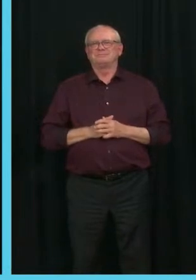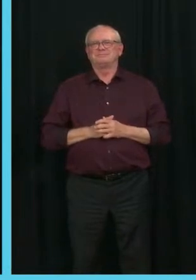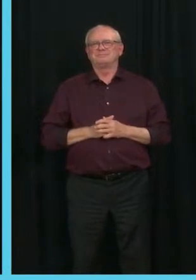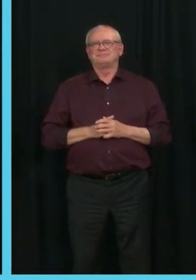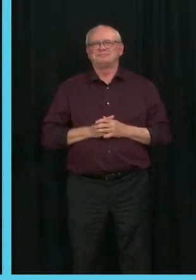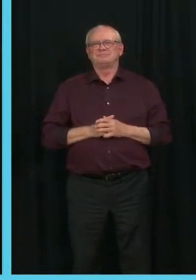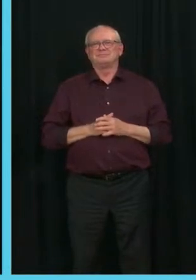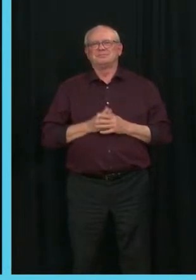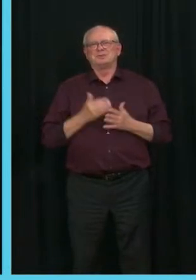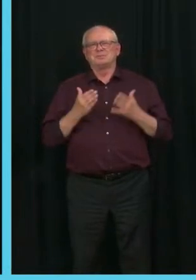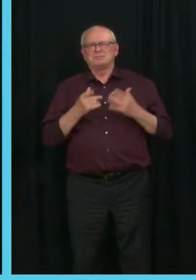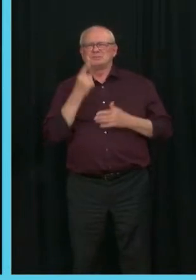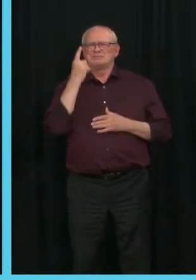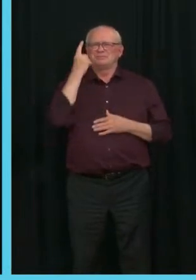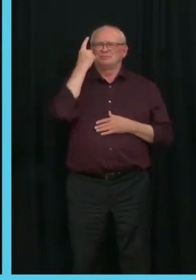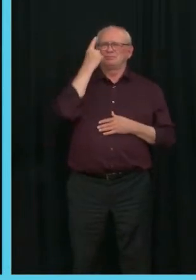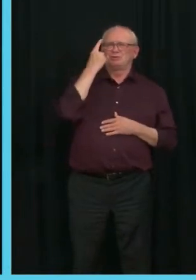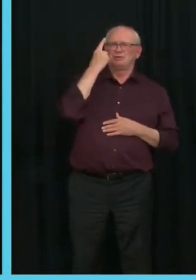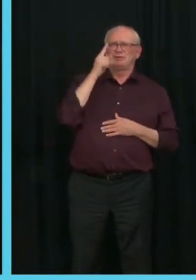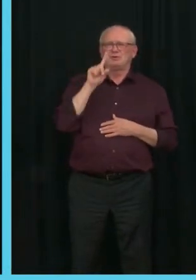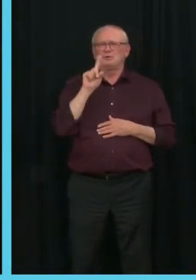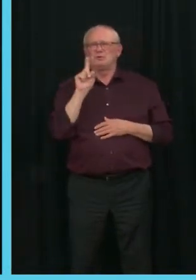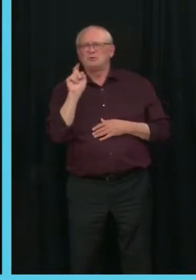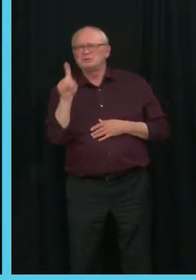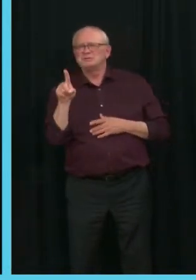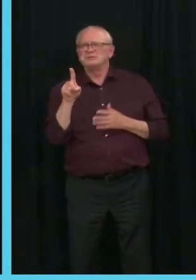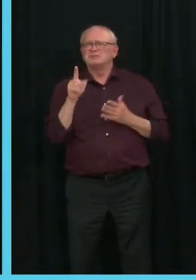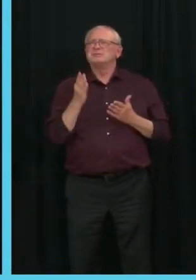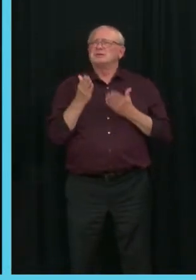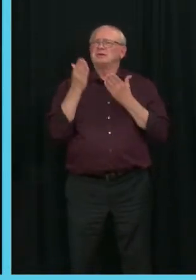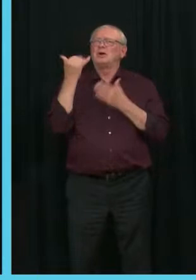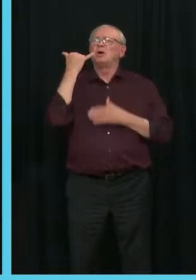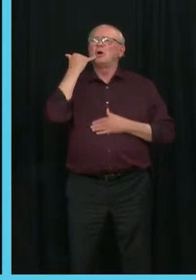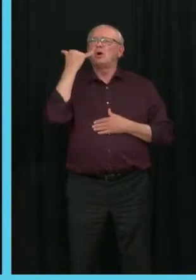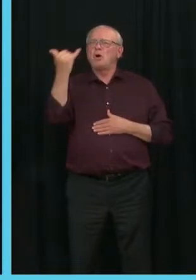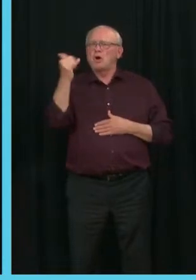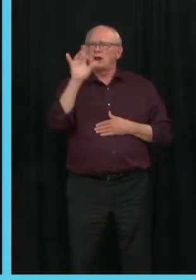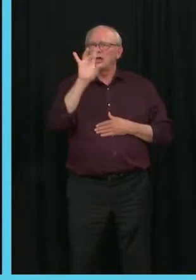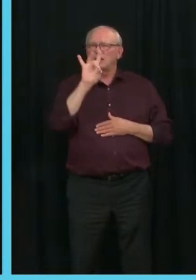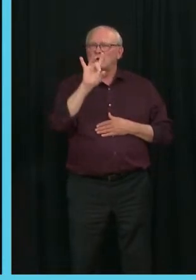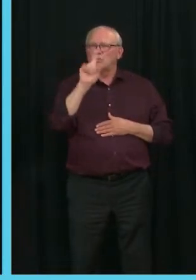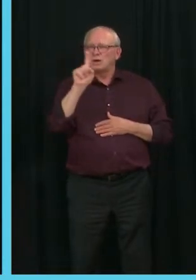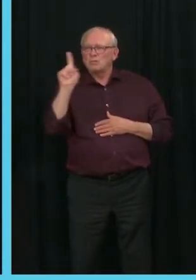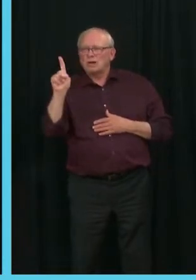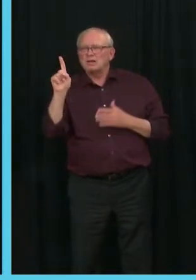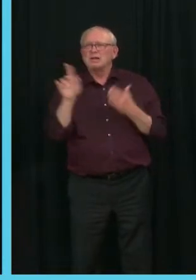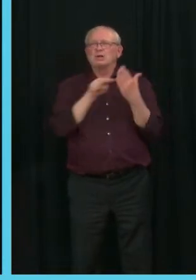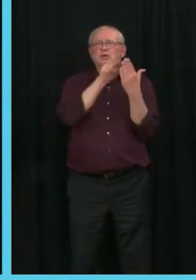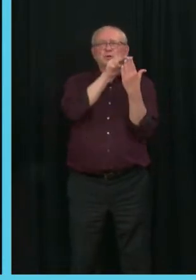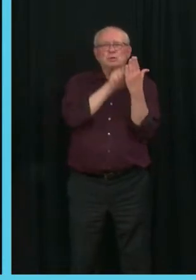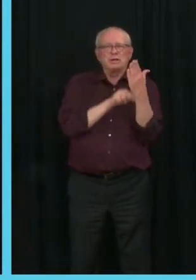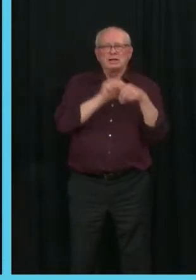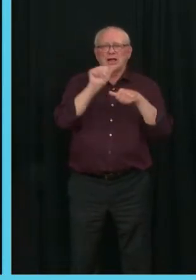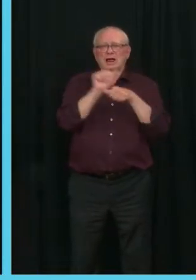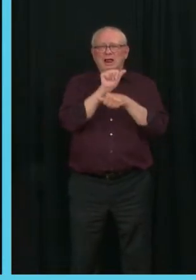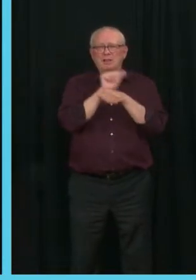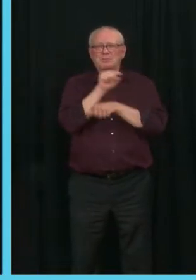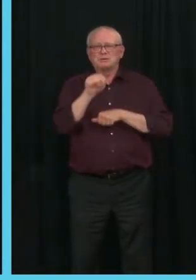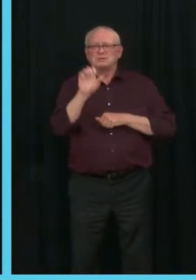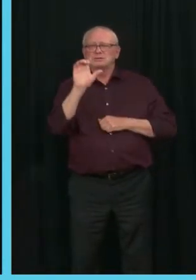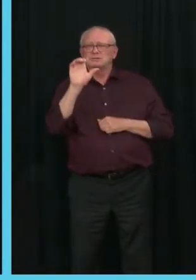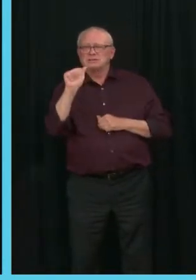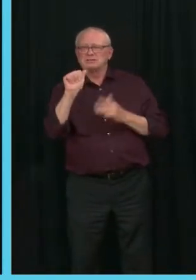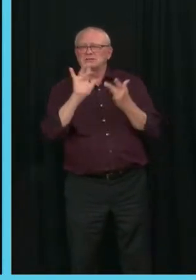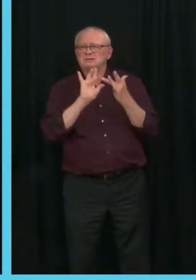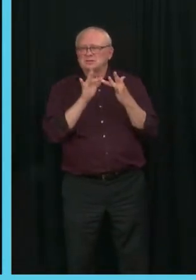getting a vaccine, please call 811 or visit our website or talk to your healthcare provider. Get protected so